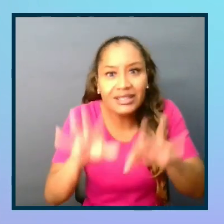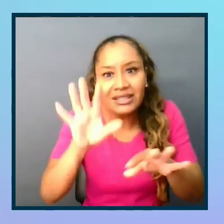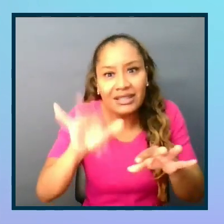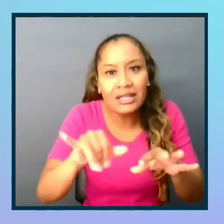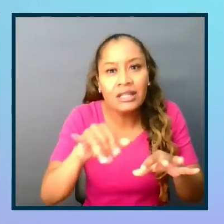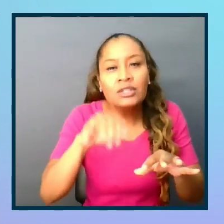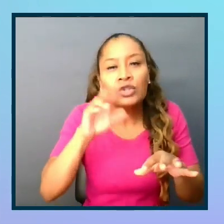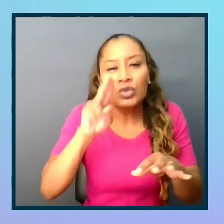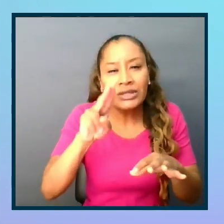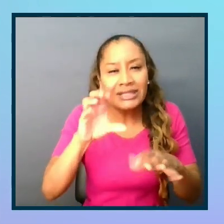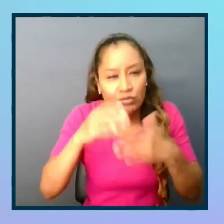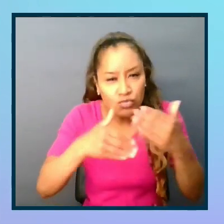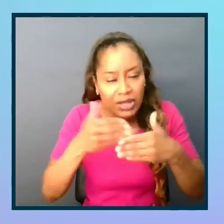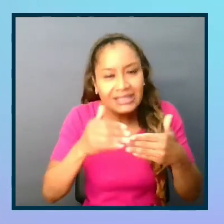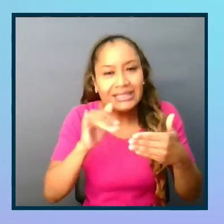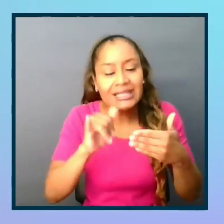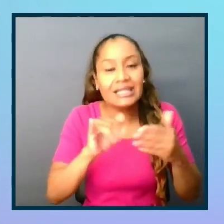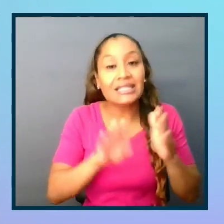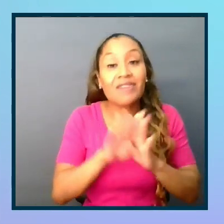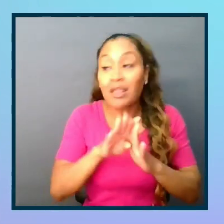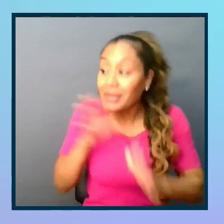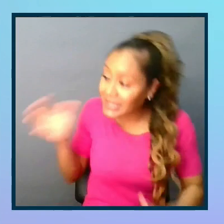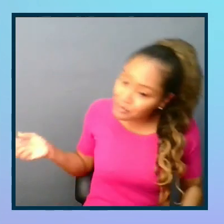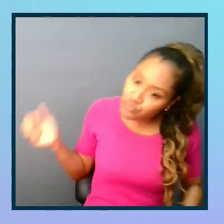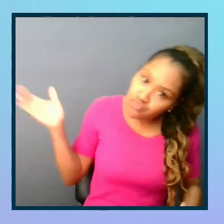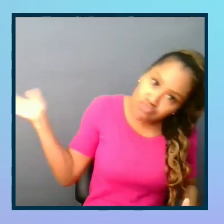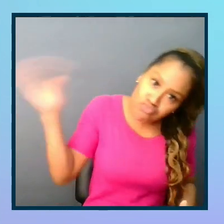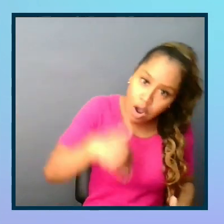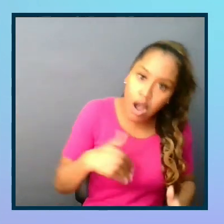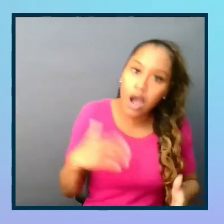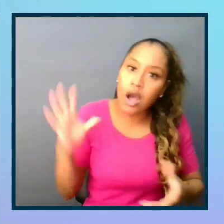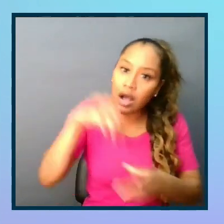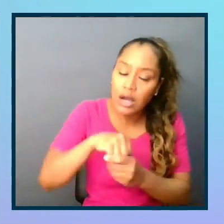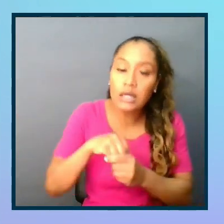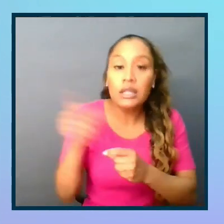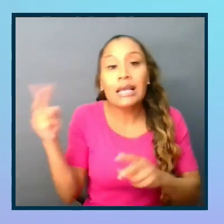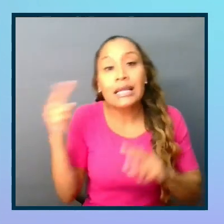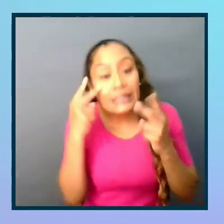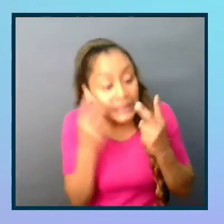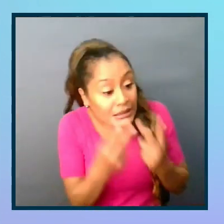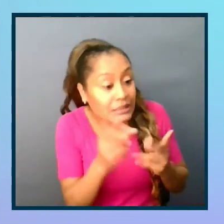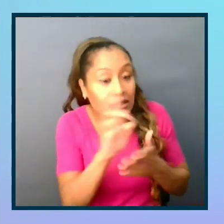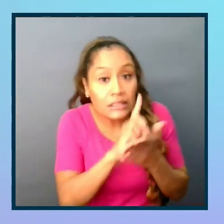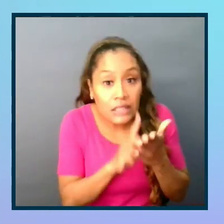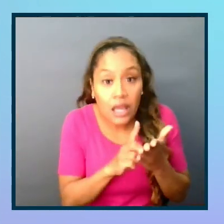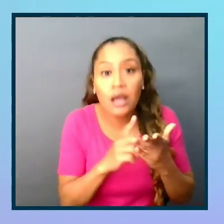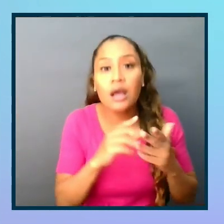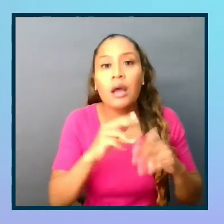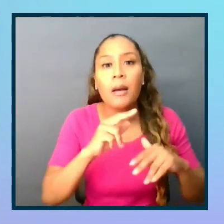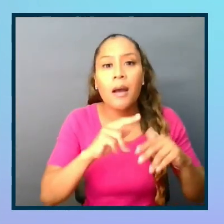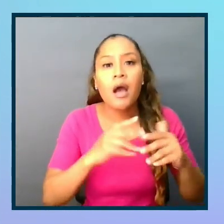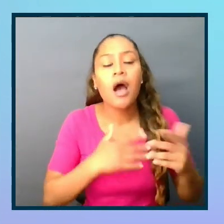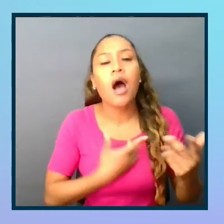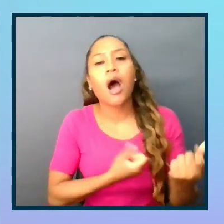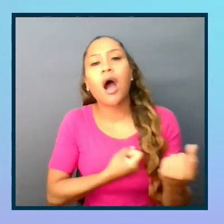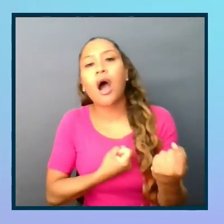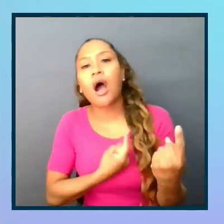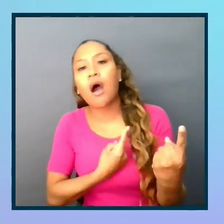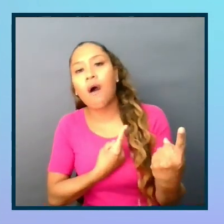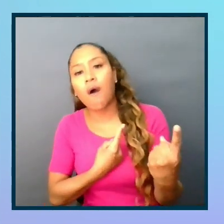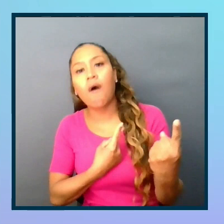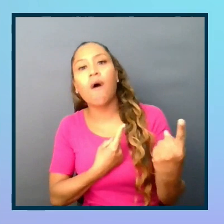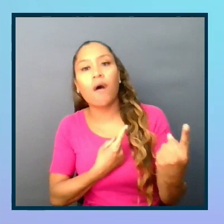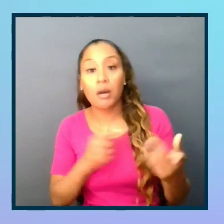development is brought in early on, not only to see the designs, but to build empathy with what's going on. Not to say